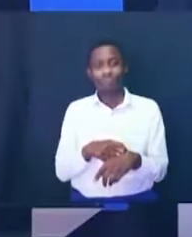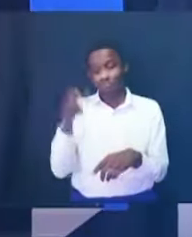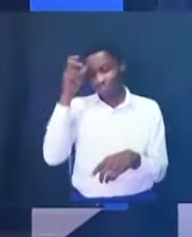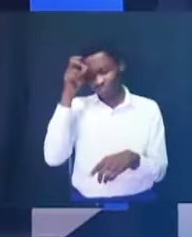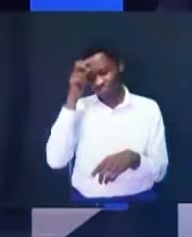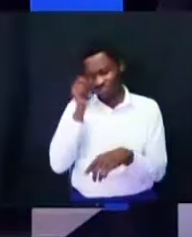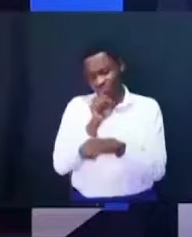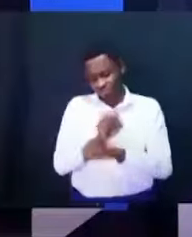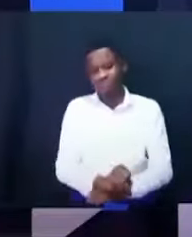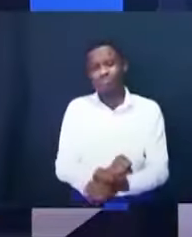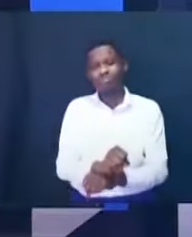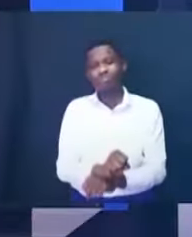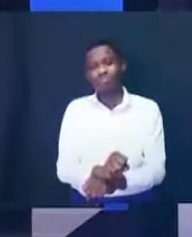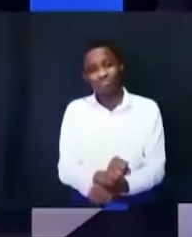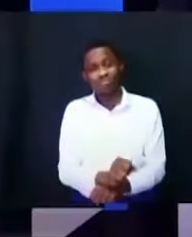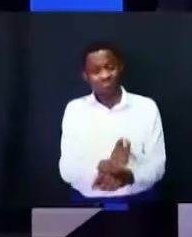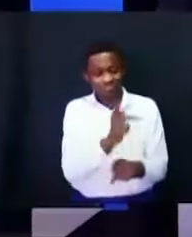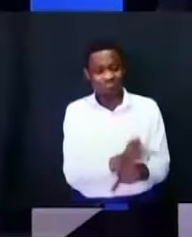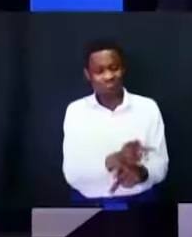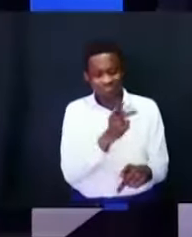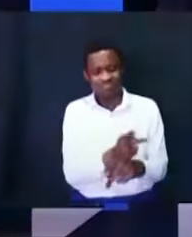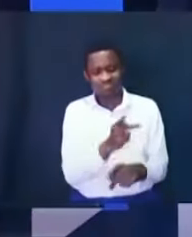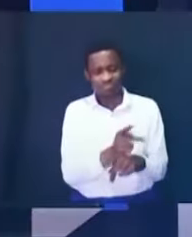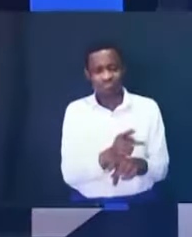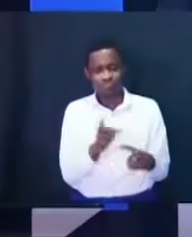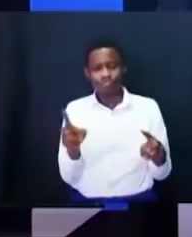bound the purpose is to keep him from